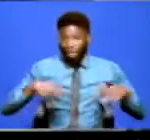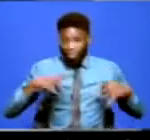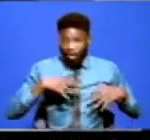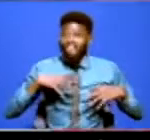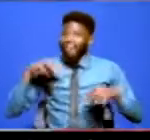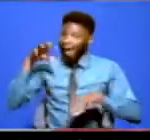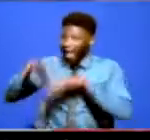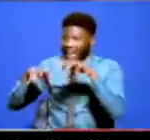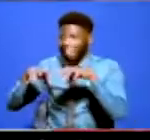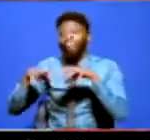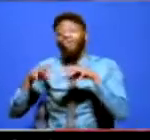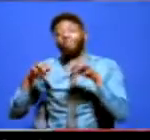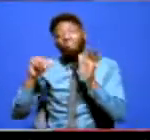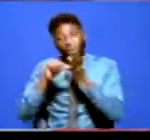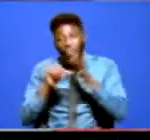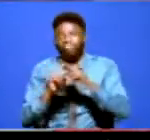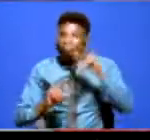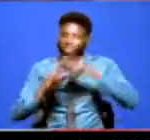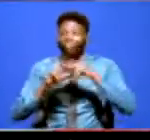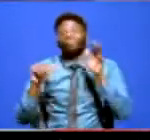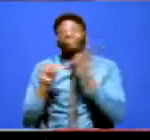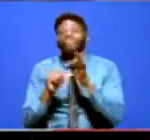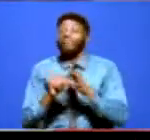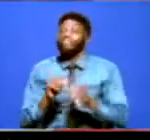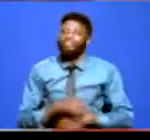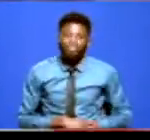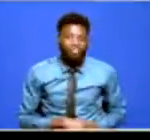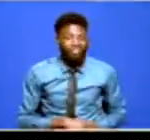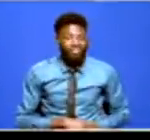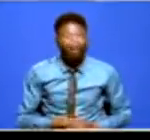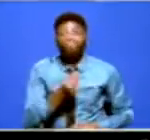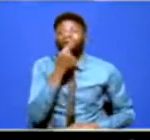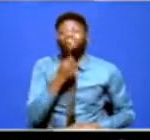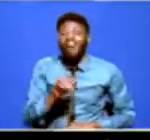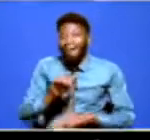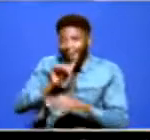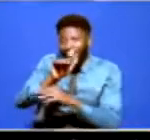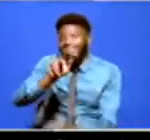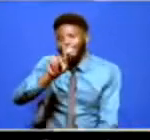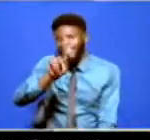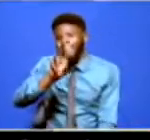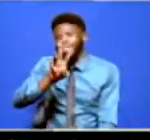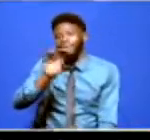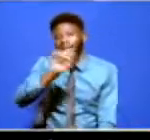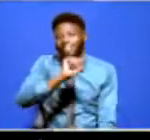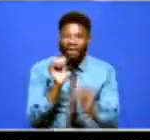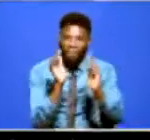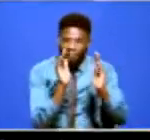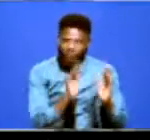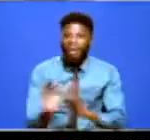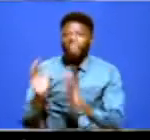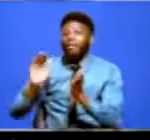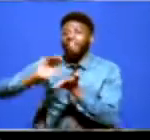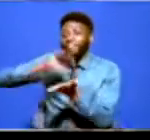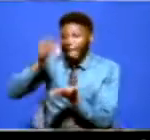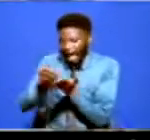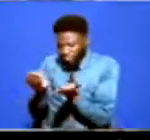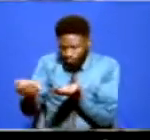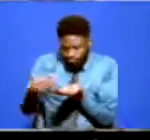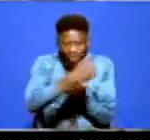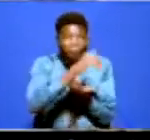na jamii. Balala called on the Kenya Wildlife Service to develop strategies of raising more funds in order to